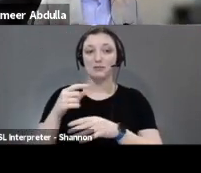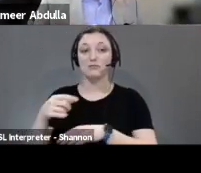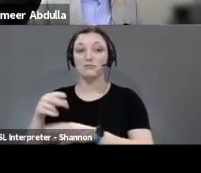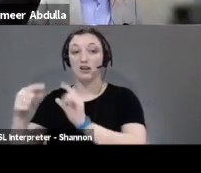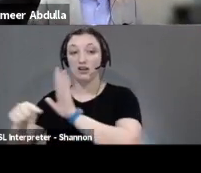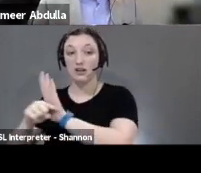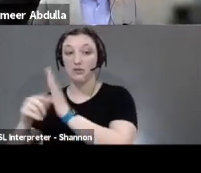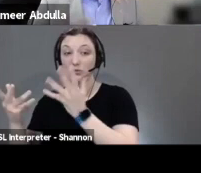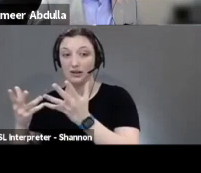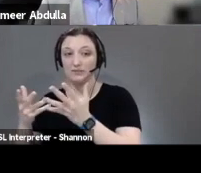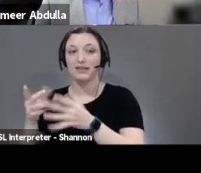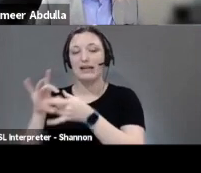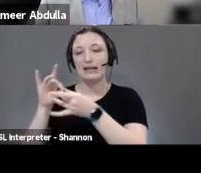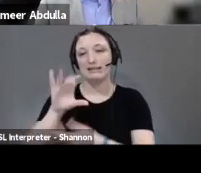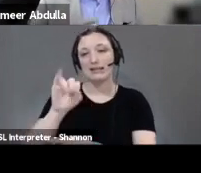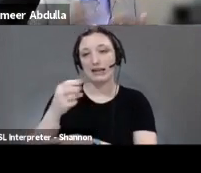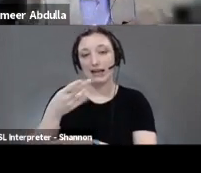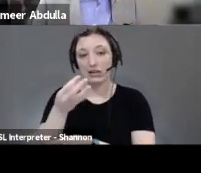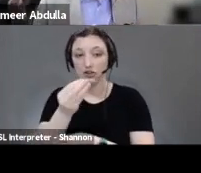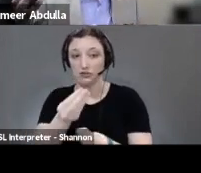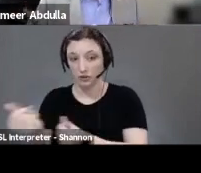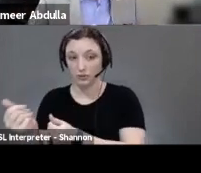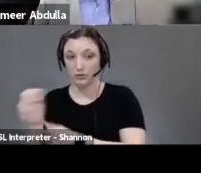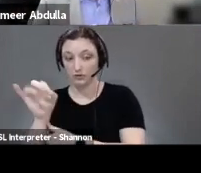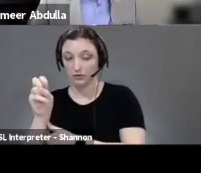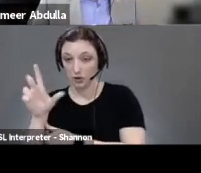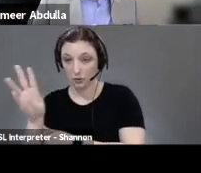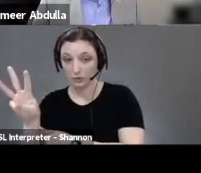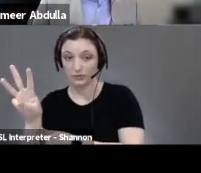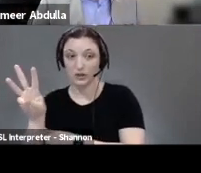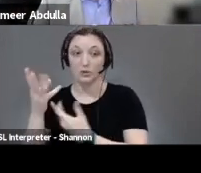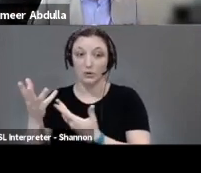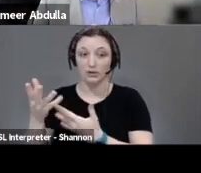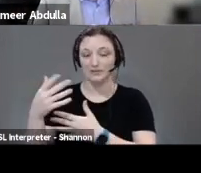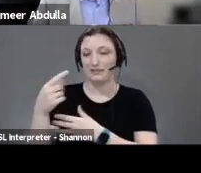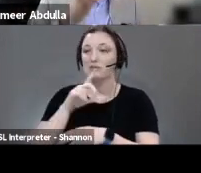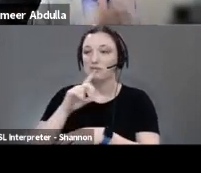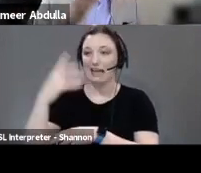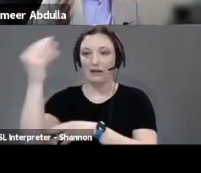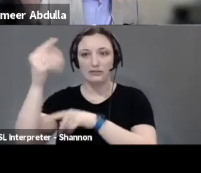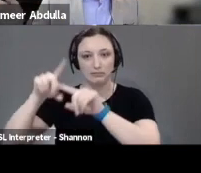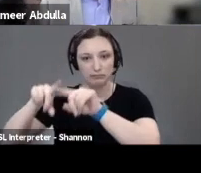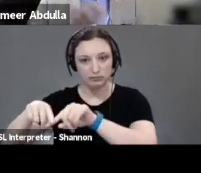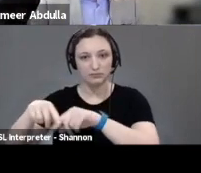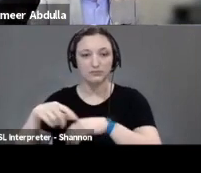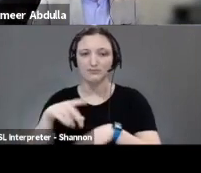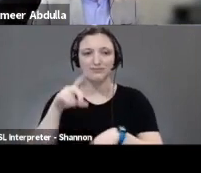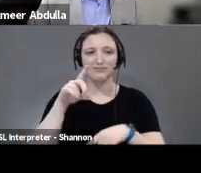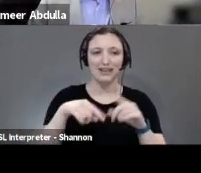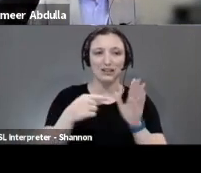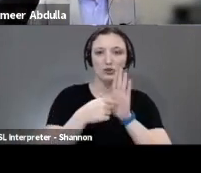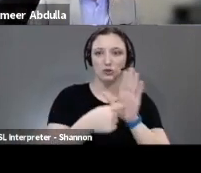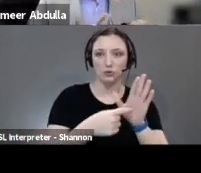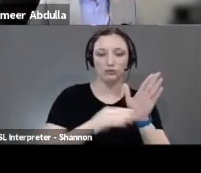of some of your shares to a third party just because you feel like compensating yourself for the growth of your business. Some of those are discrete